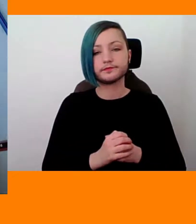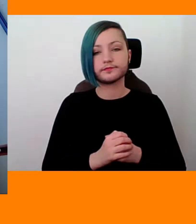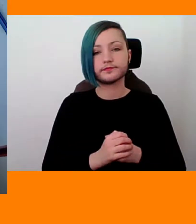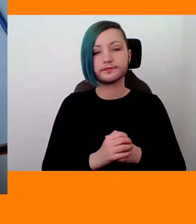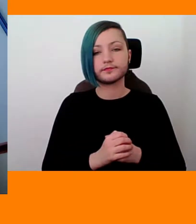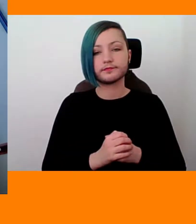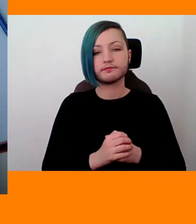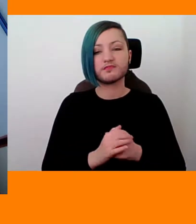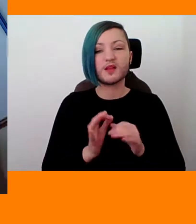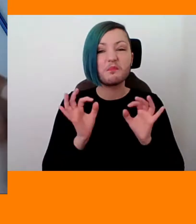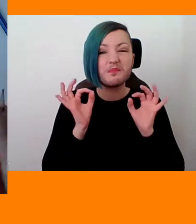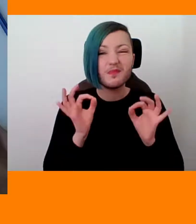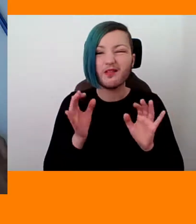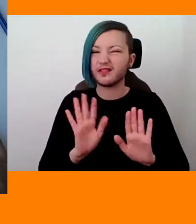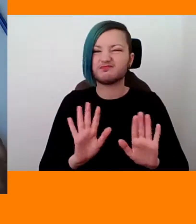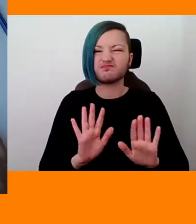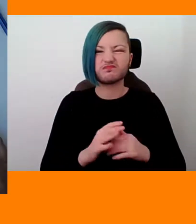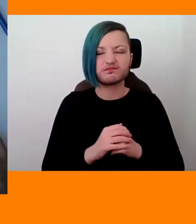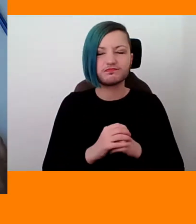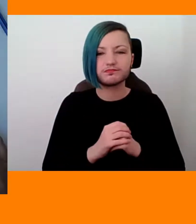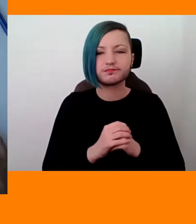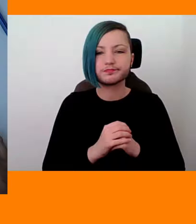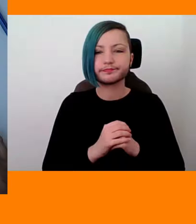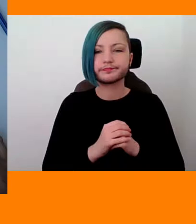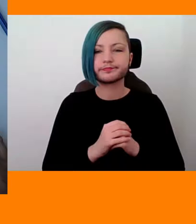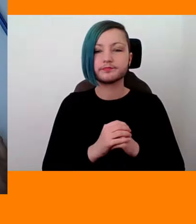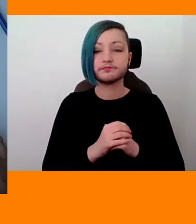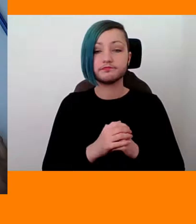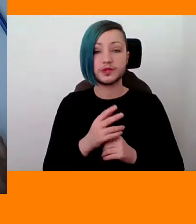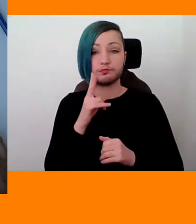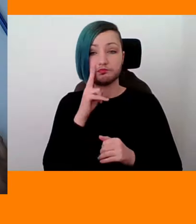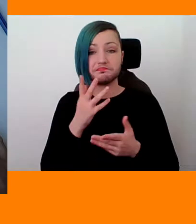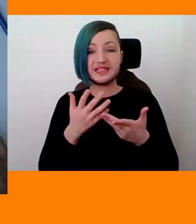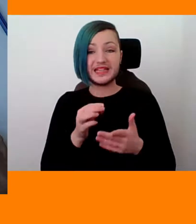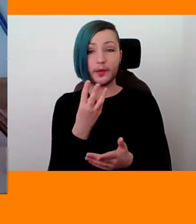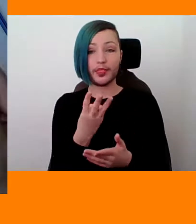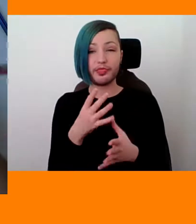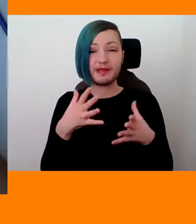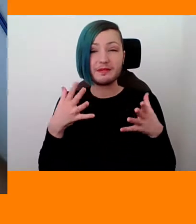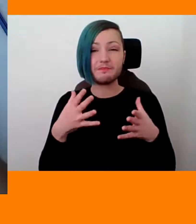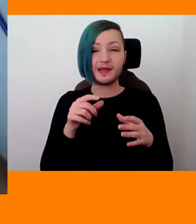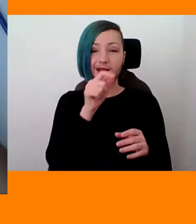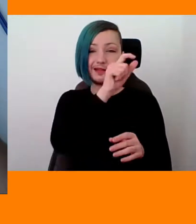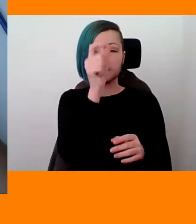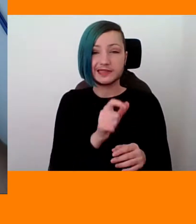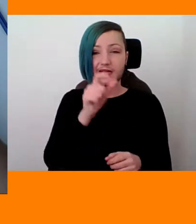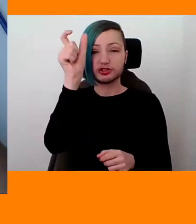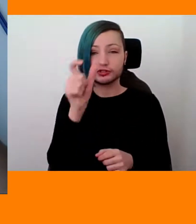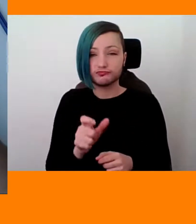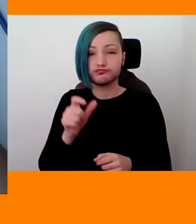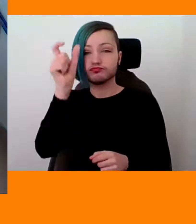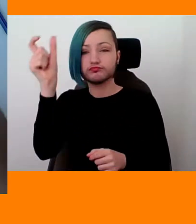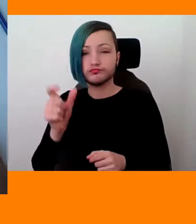doesn't have to be perfect. Now you can see I've got three big sections there.